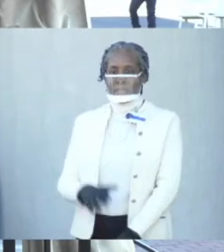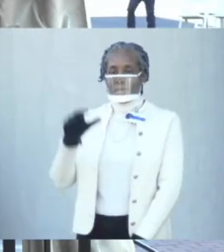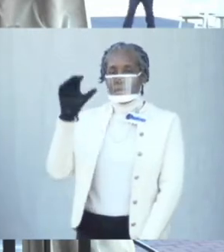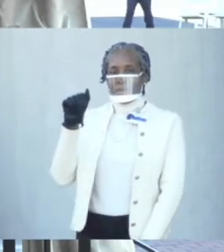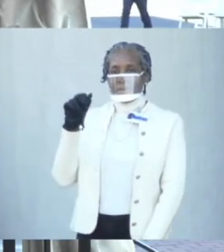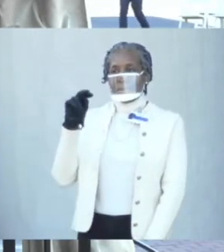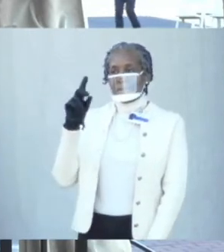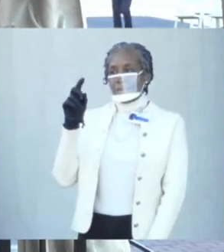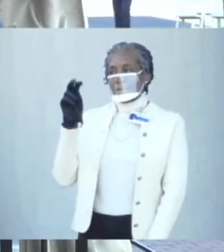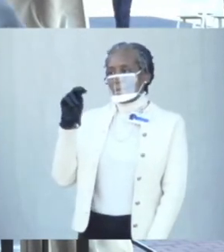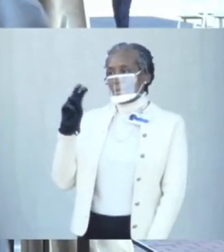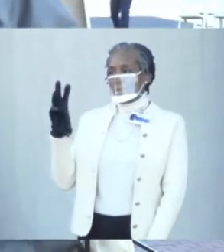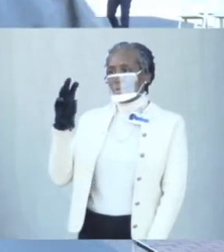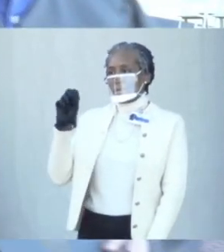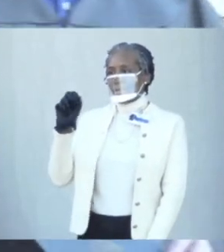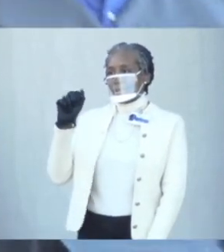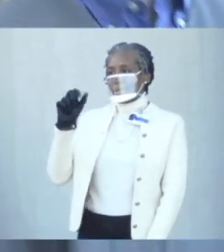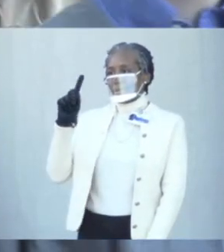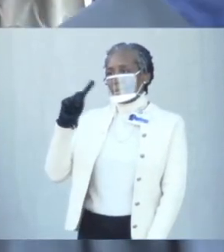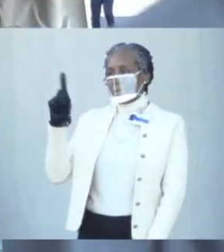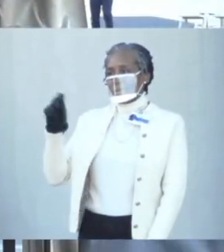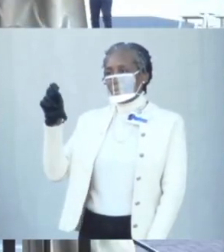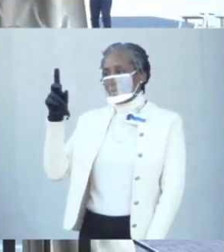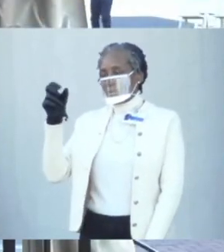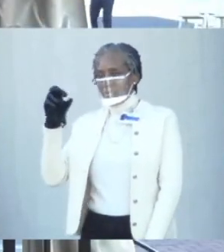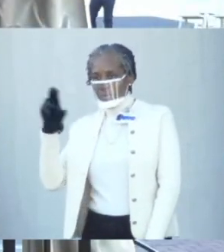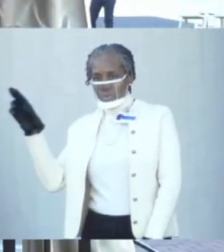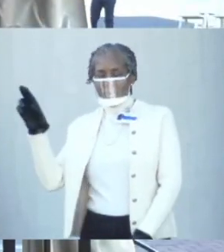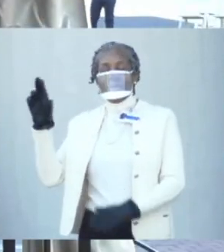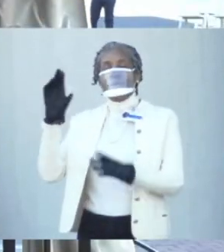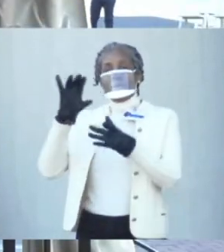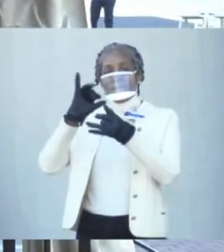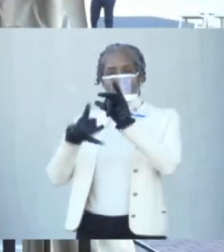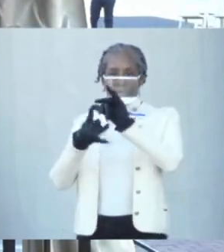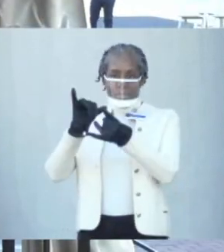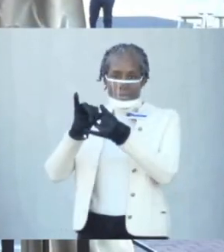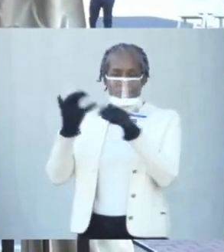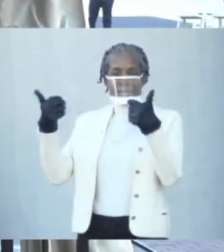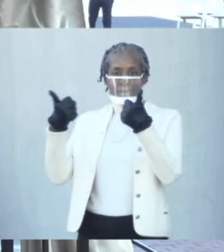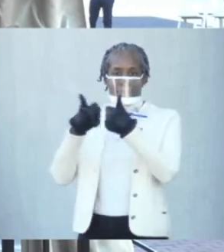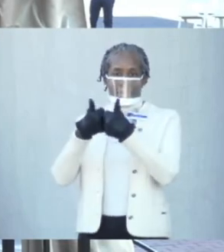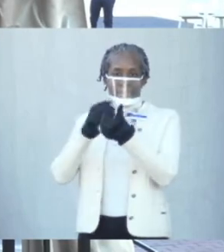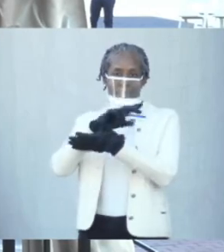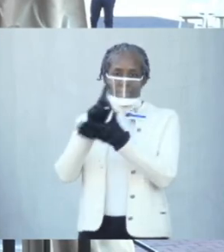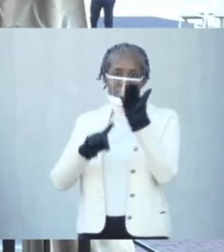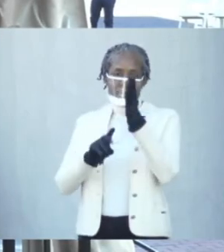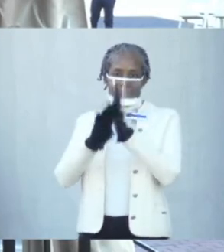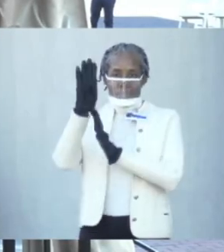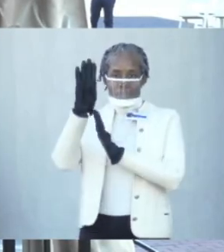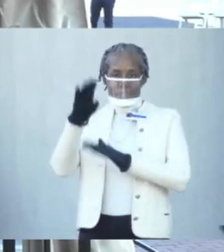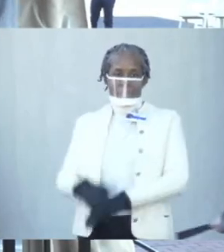Andrew Sazazar, Simulation and Game Design and Development.